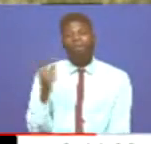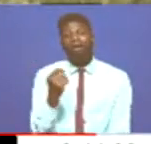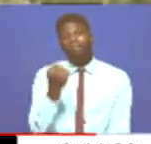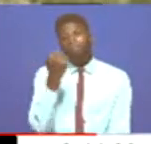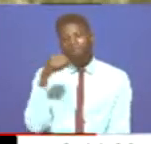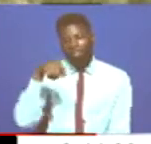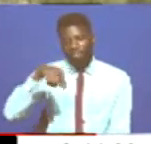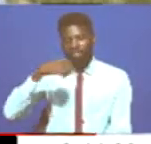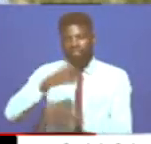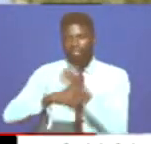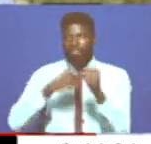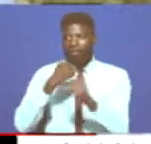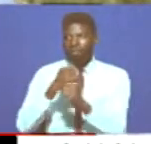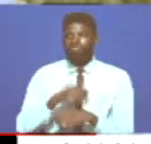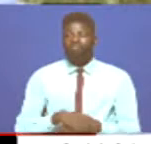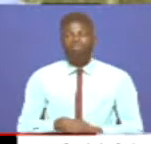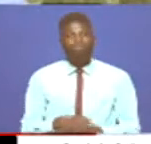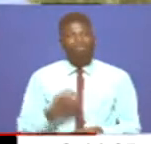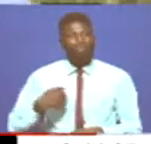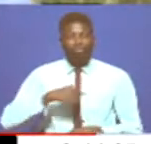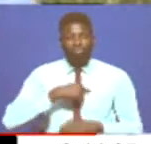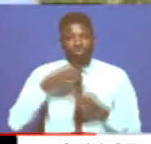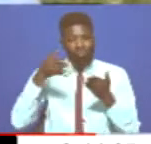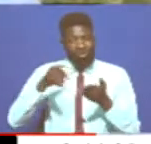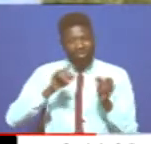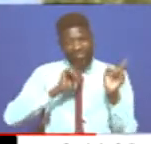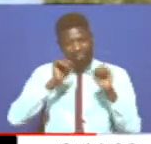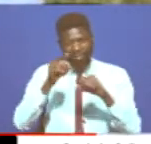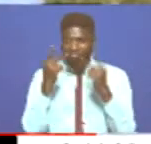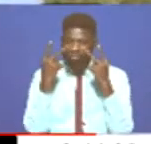were here today to inspect the progress in terms of